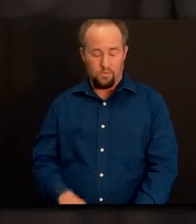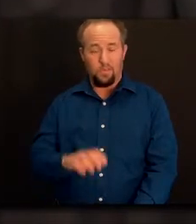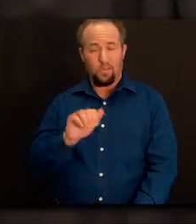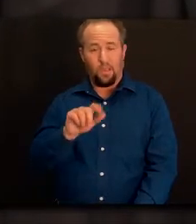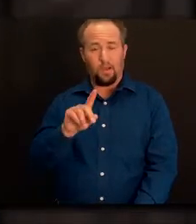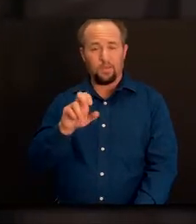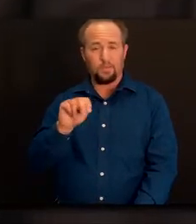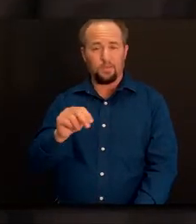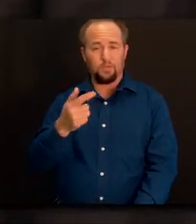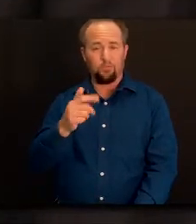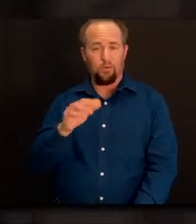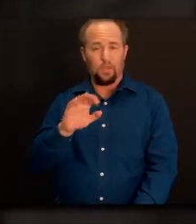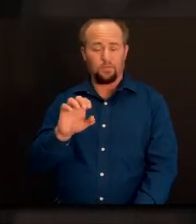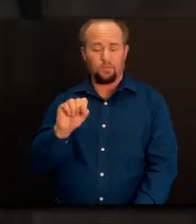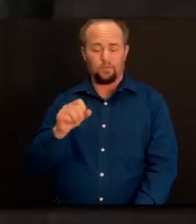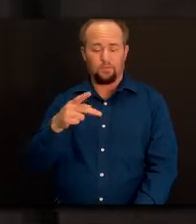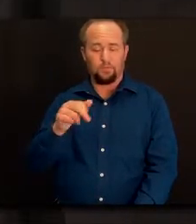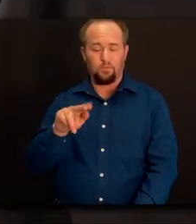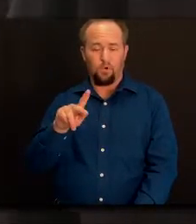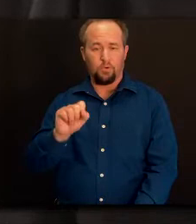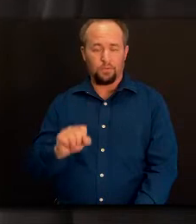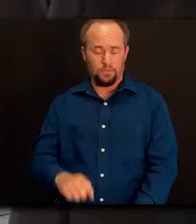Addison Grace Sparks.